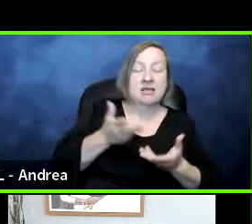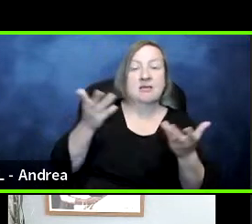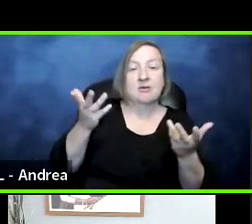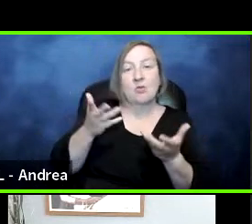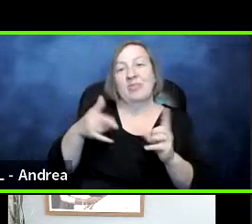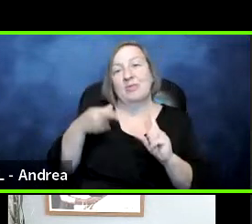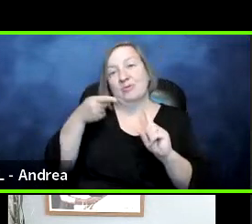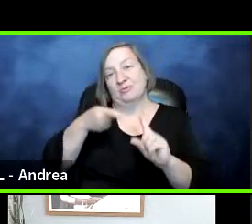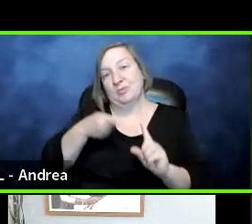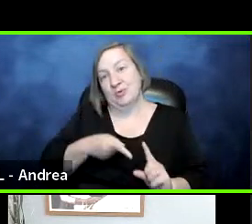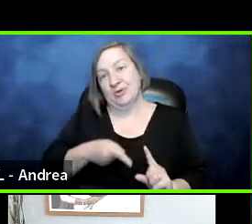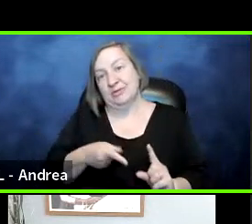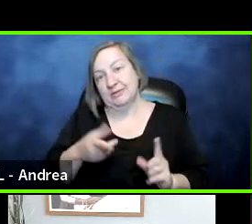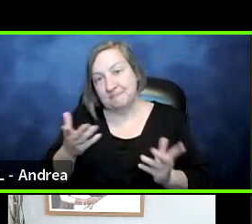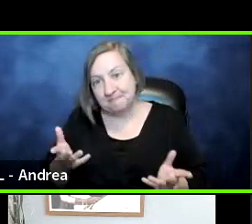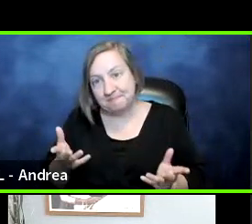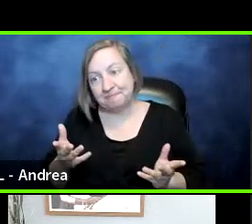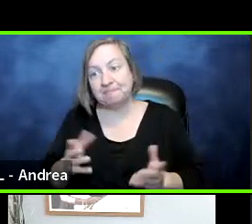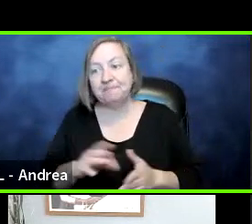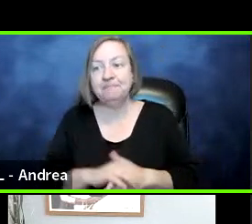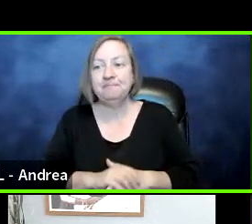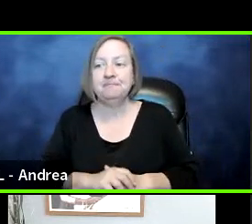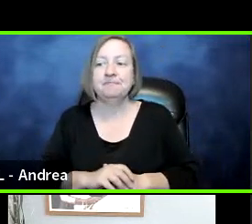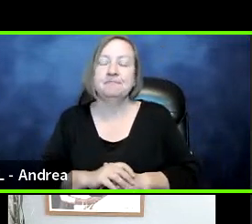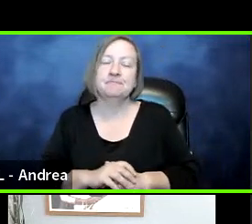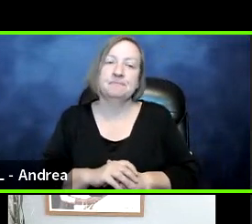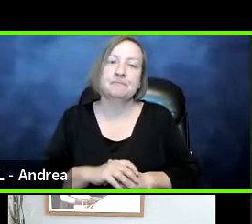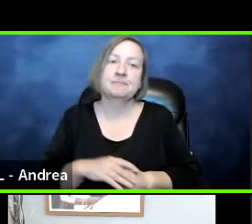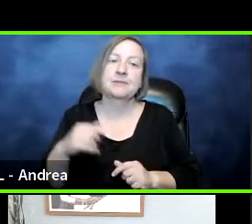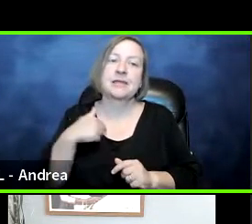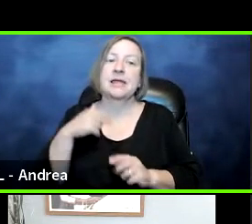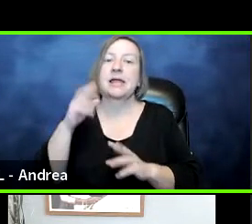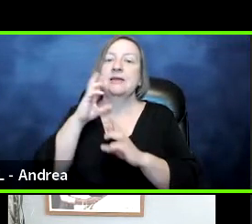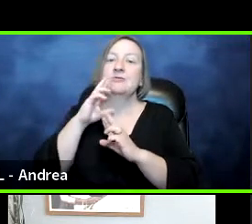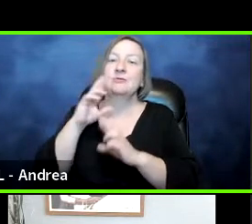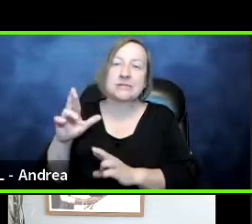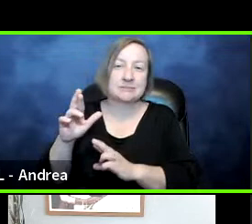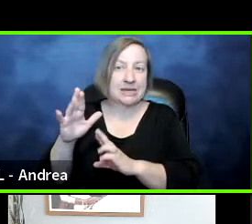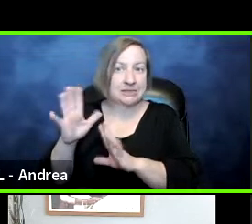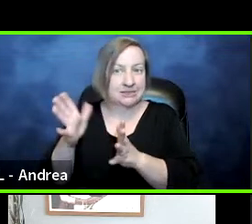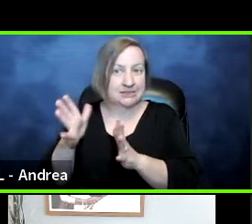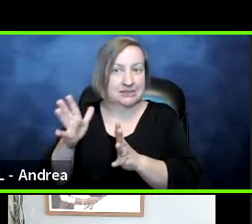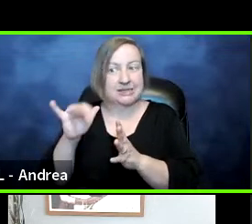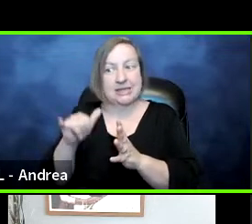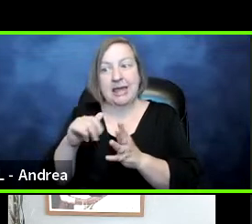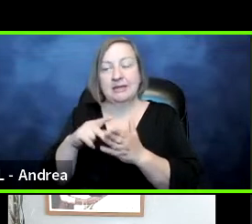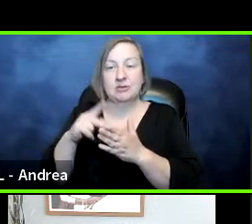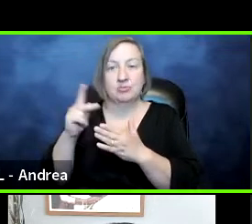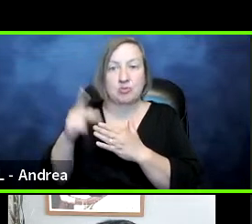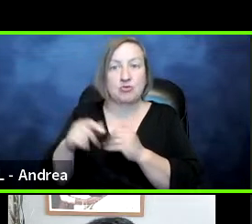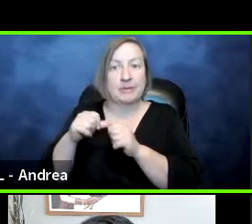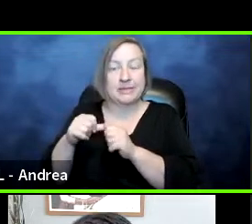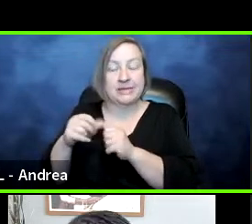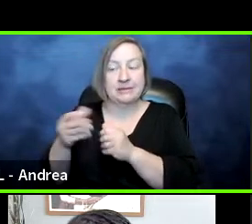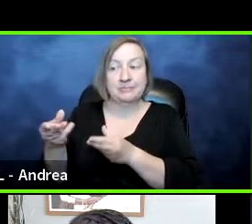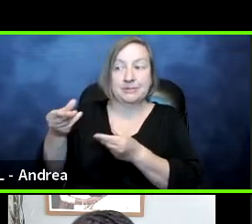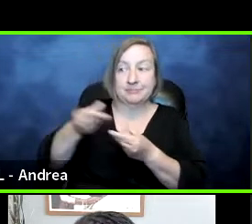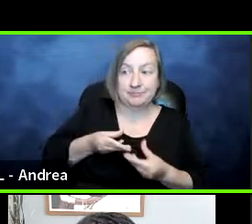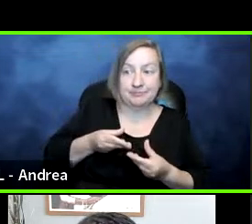points are. And so I respect sort of that the program keeps coming to us with this